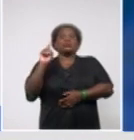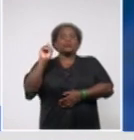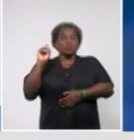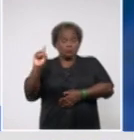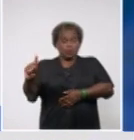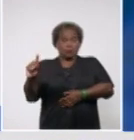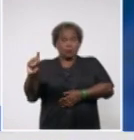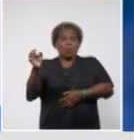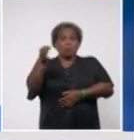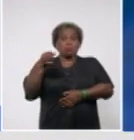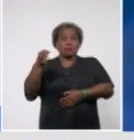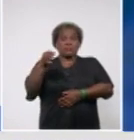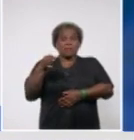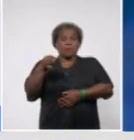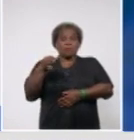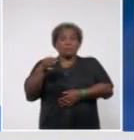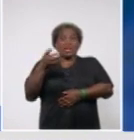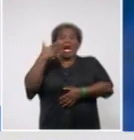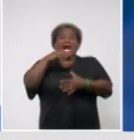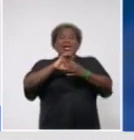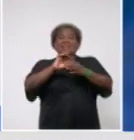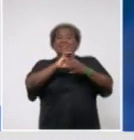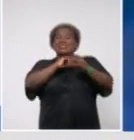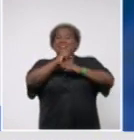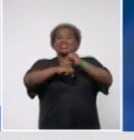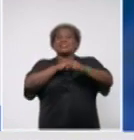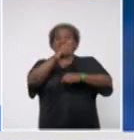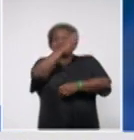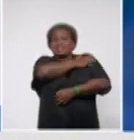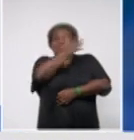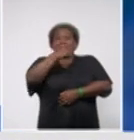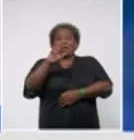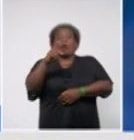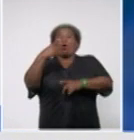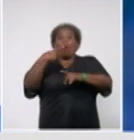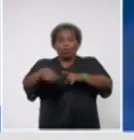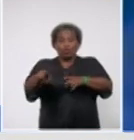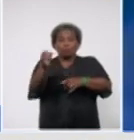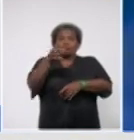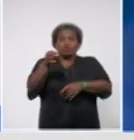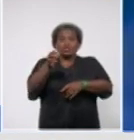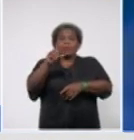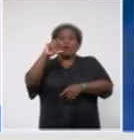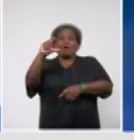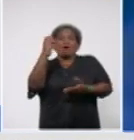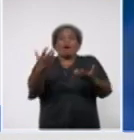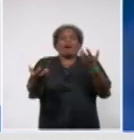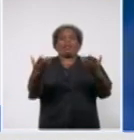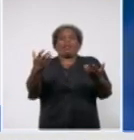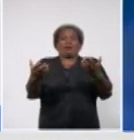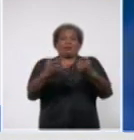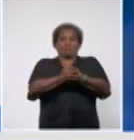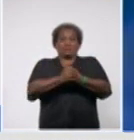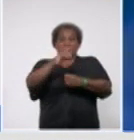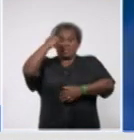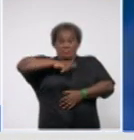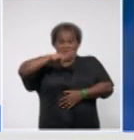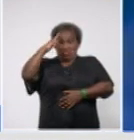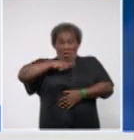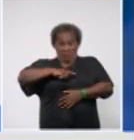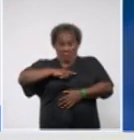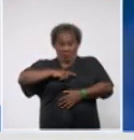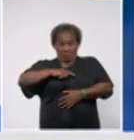Mariel with 1, Alcicar with 1, and Candelaria also with one case.